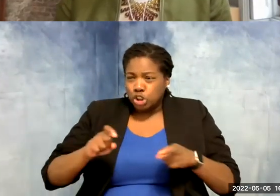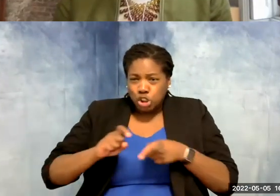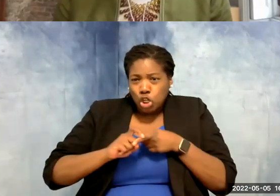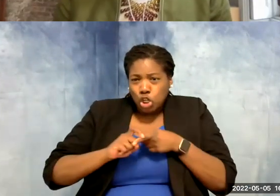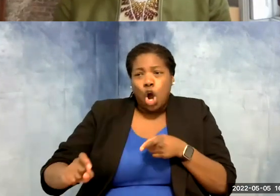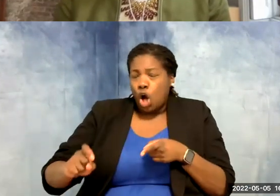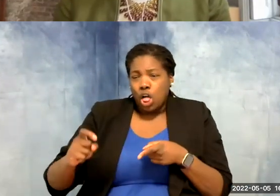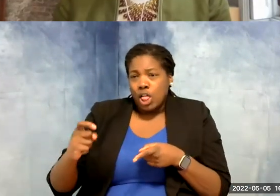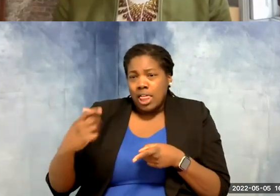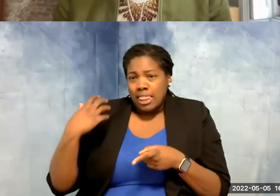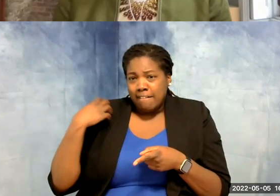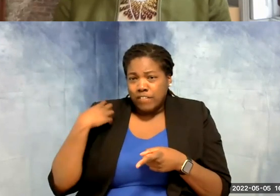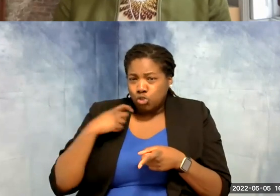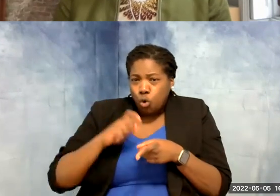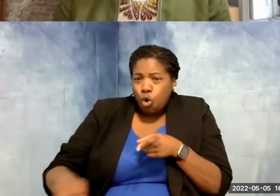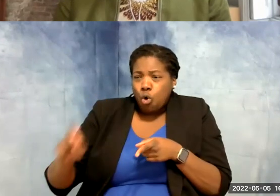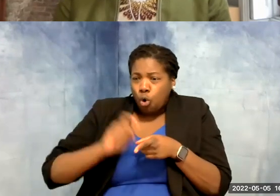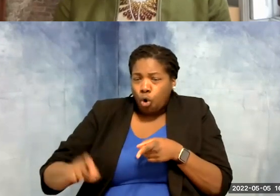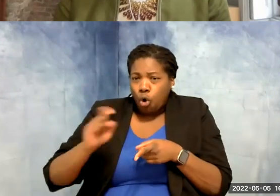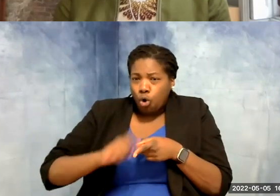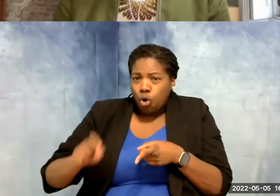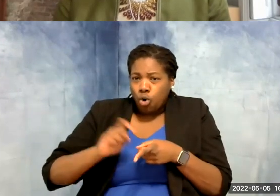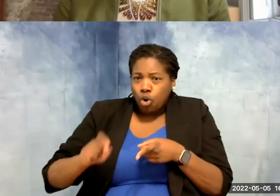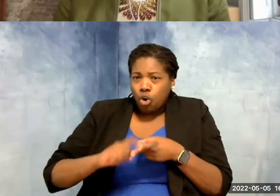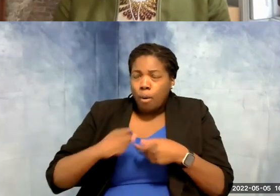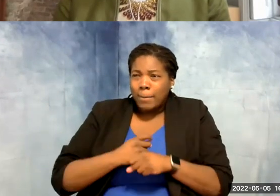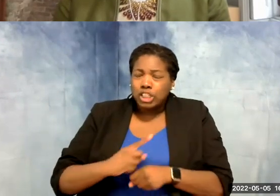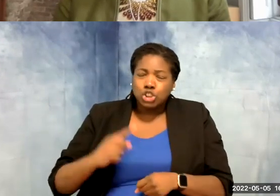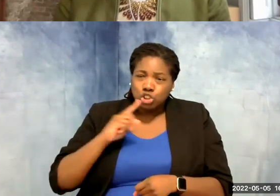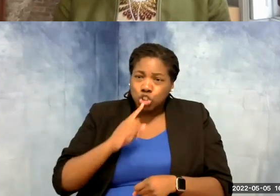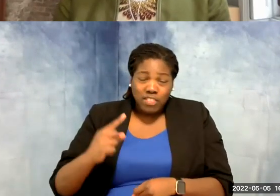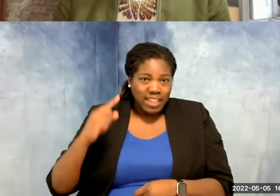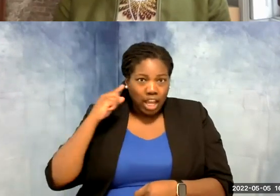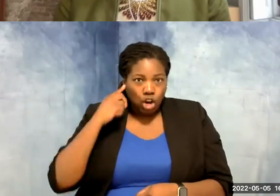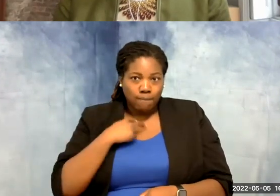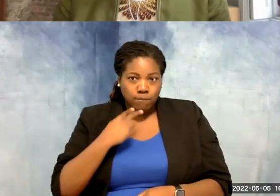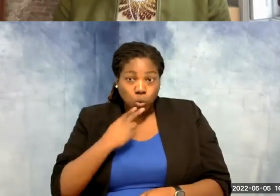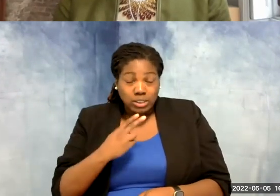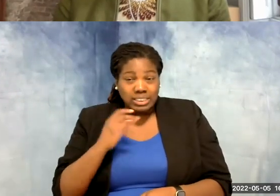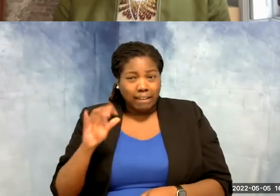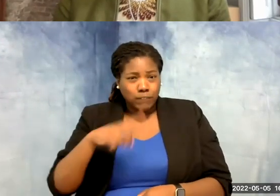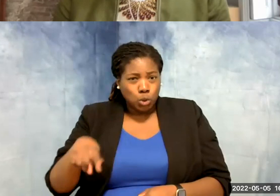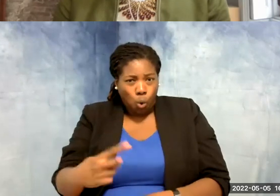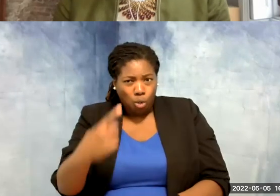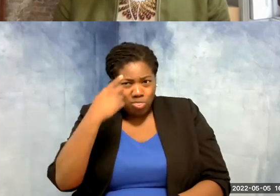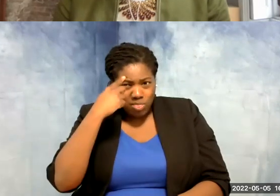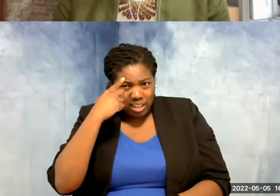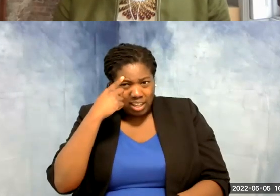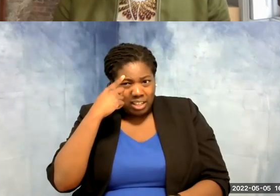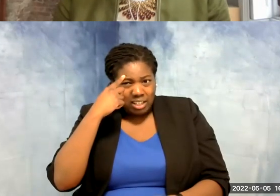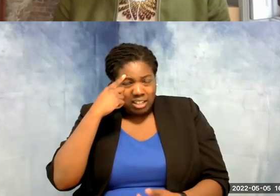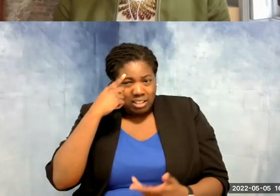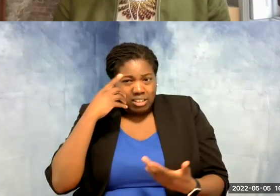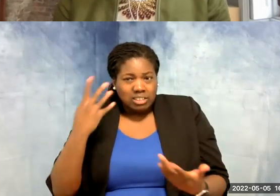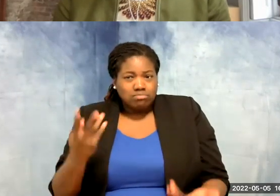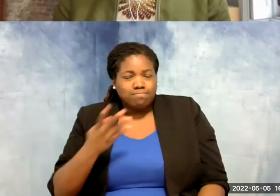elected officials, and just make sure they are absolutely hearing from us. Even if you think that they don't, that